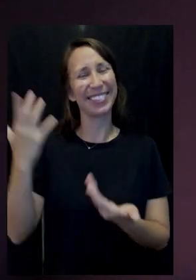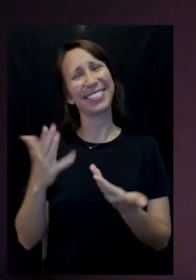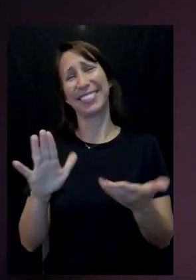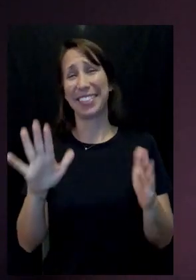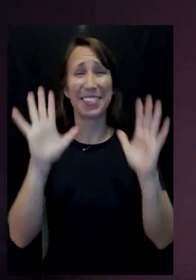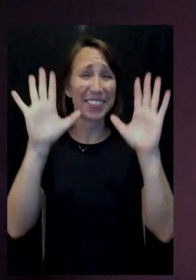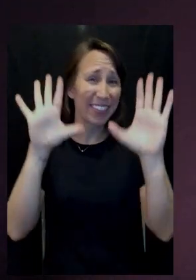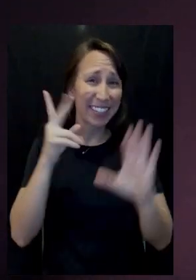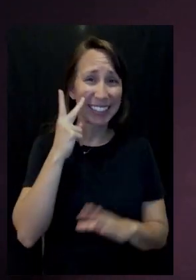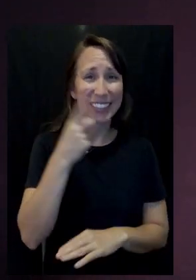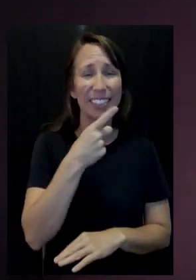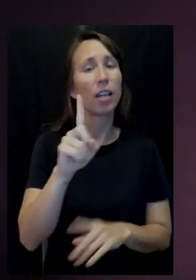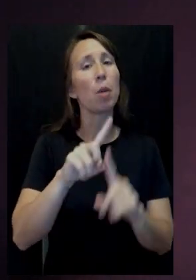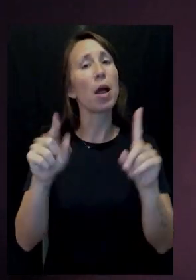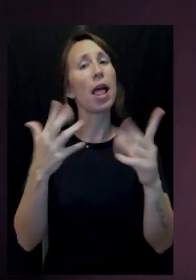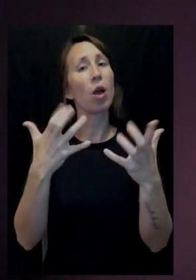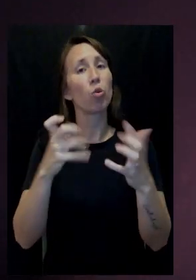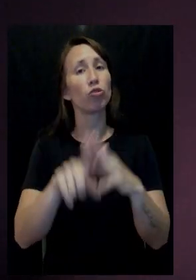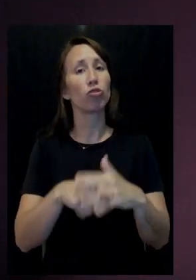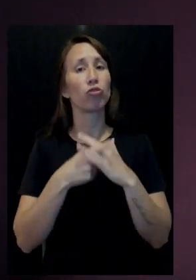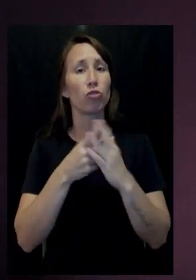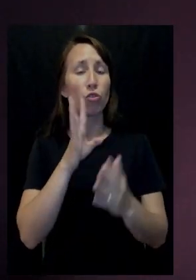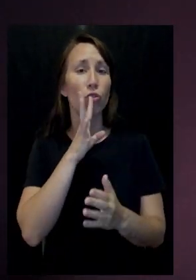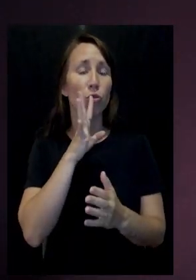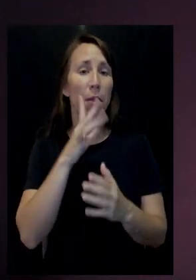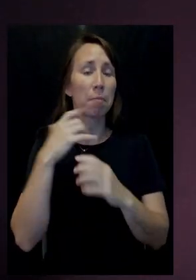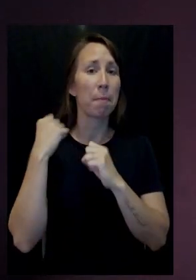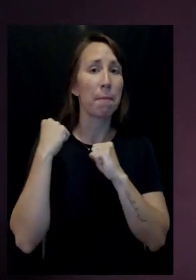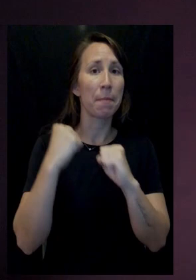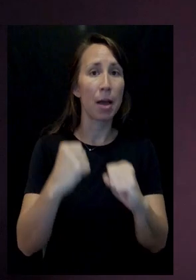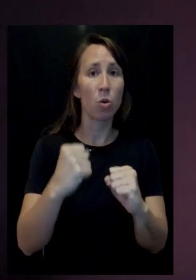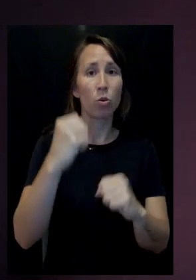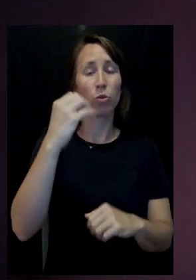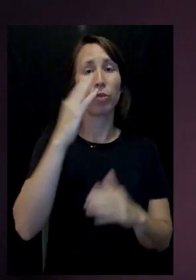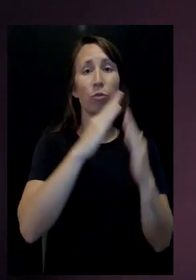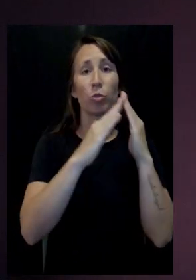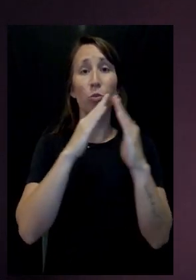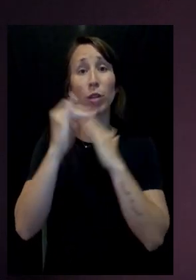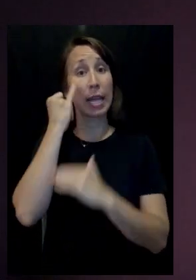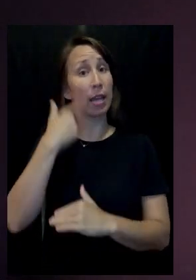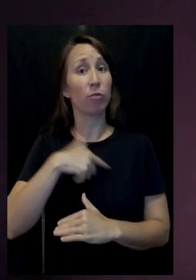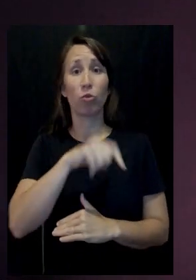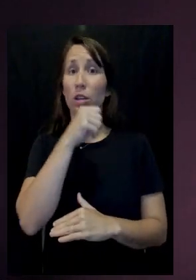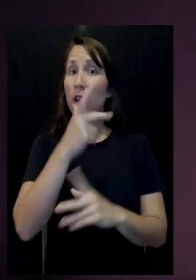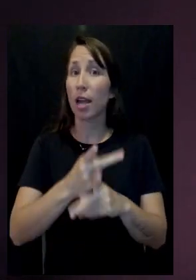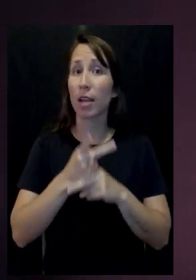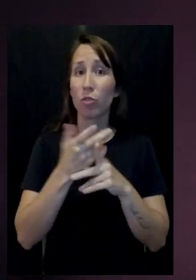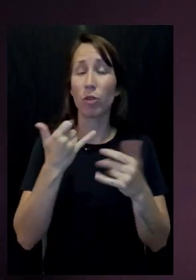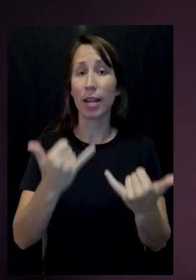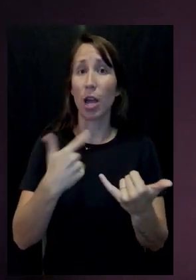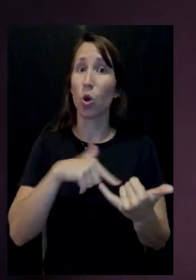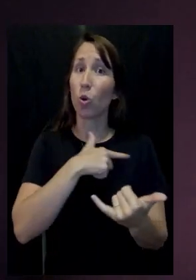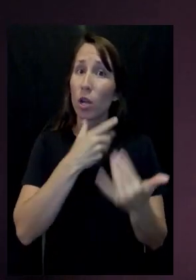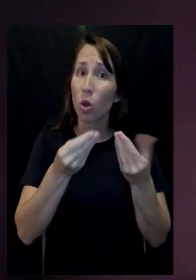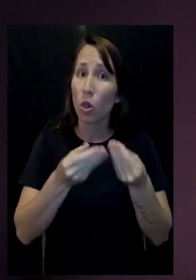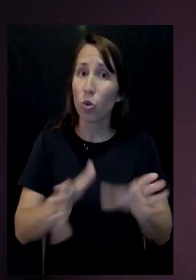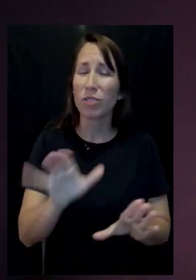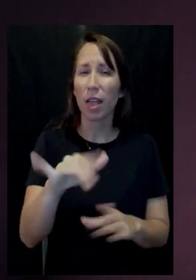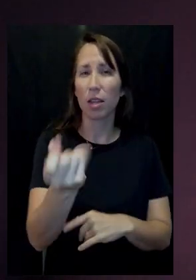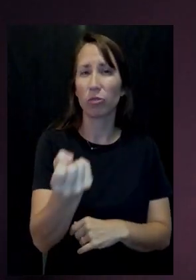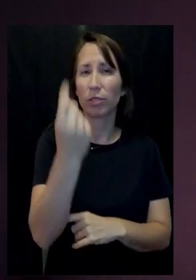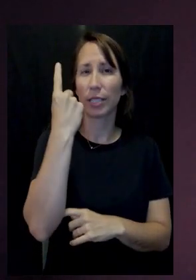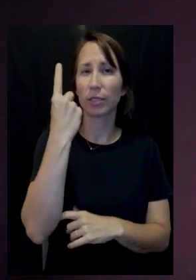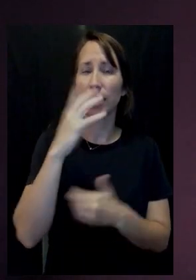you, but I wanted to start talking about the power of community and how if we're not careful right now, we could lose that understanding of